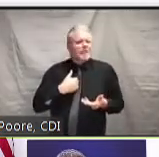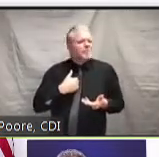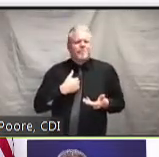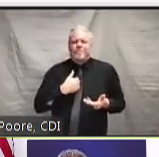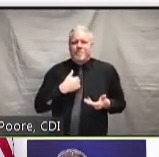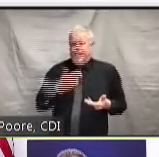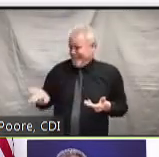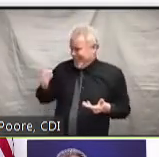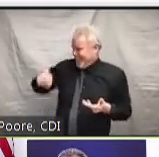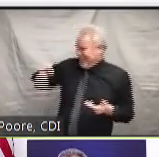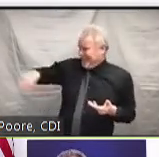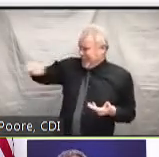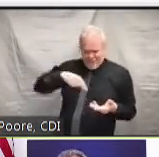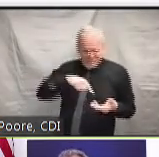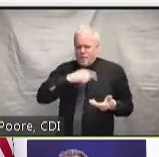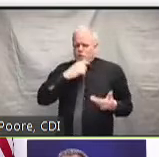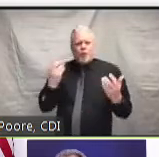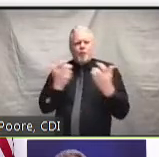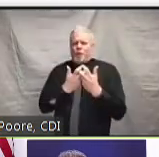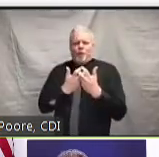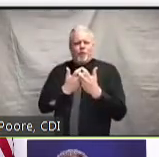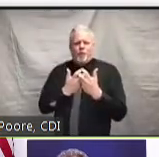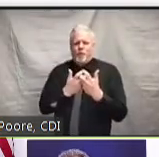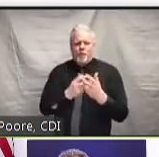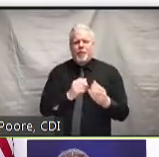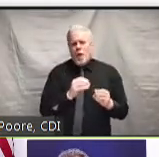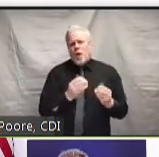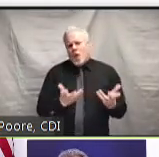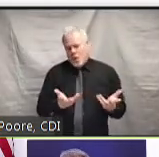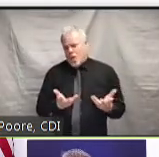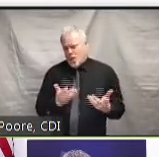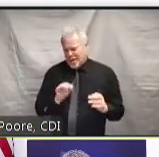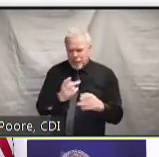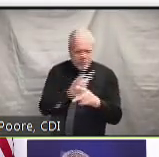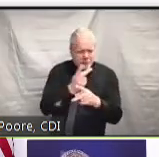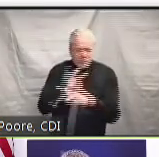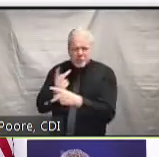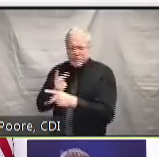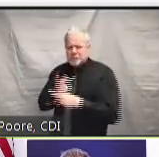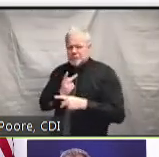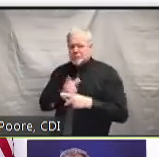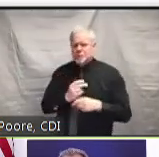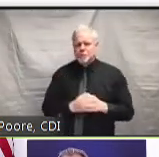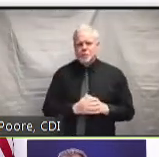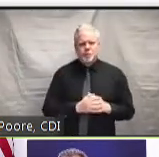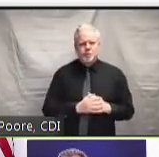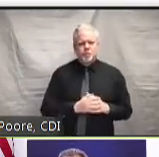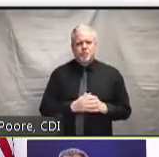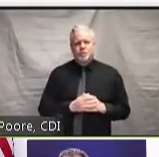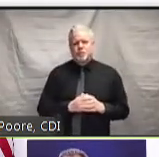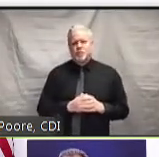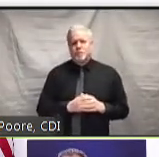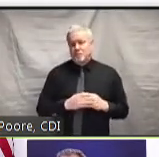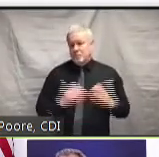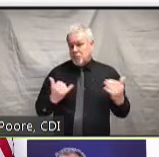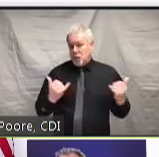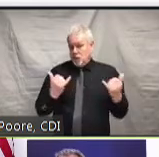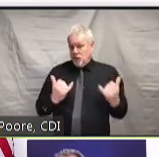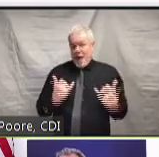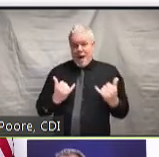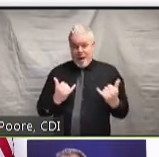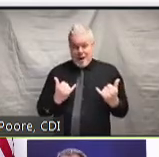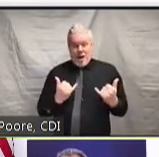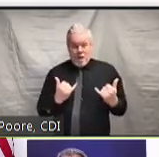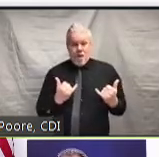about this a lot before. Right now, we still have tens of thousands of people just right here in Monroe County who are eligible for a vaccine. The